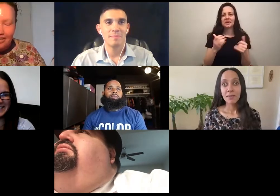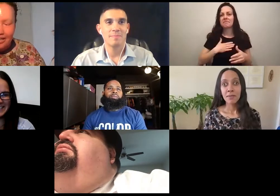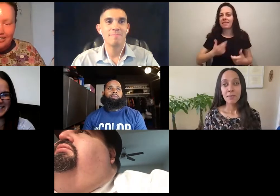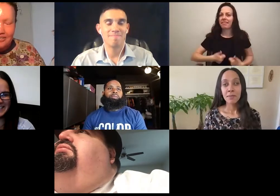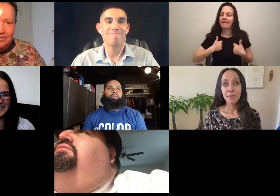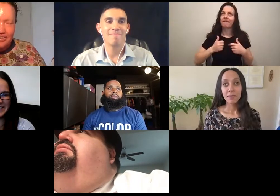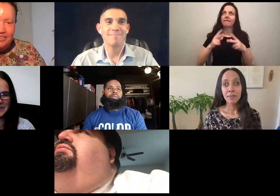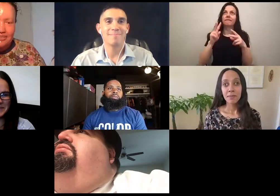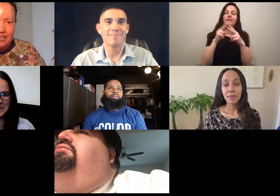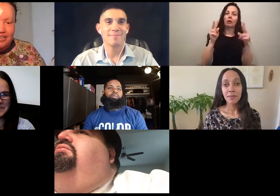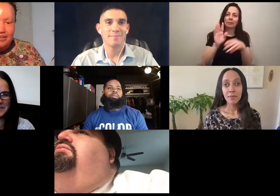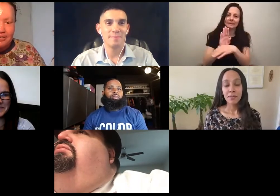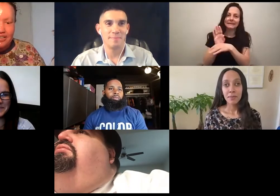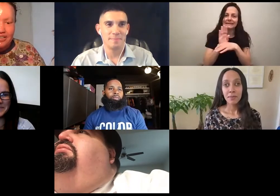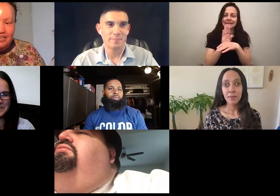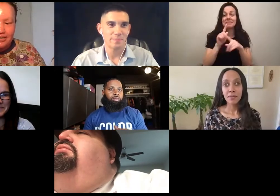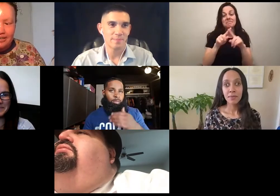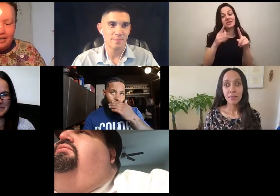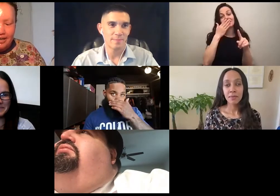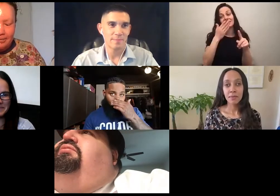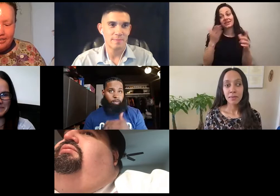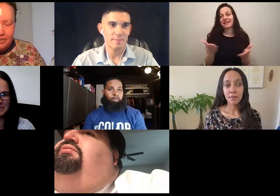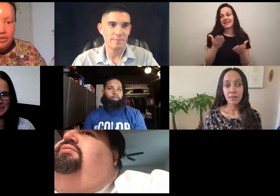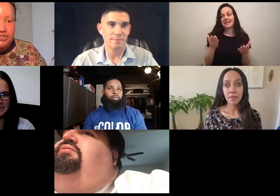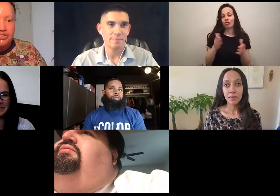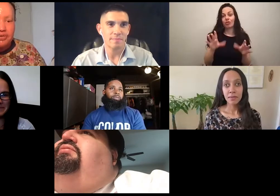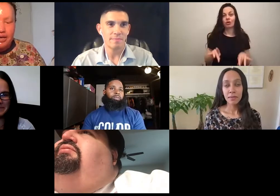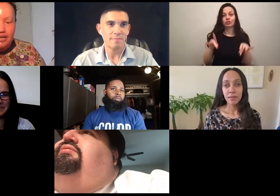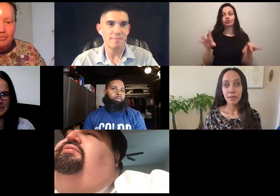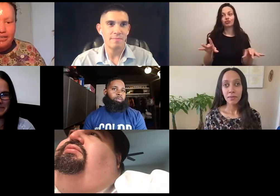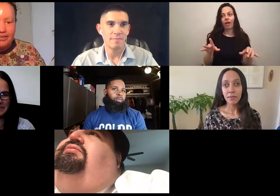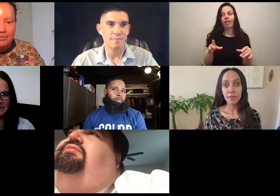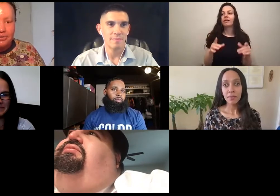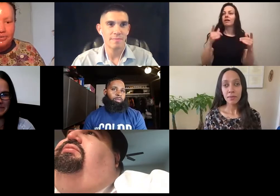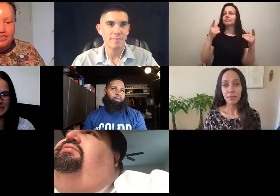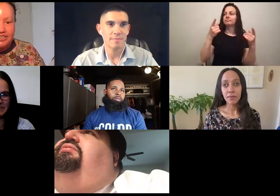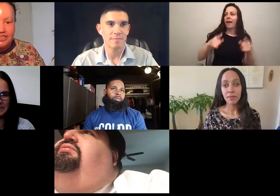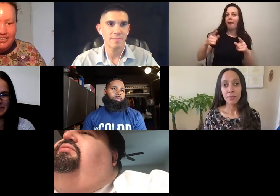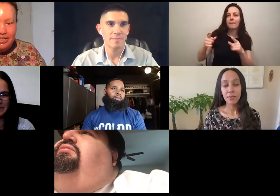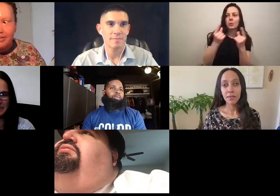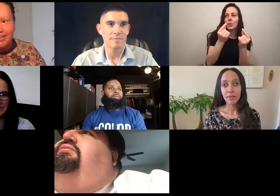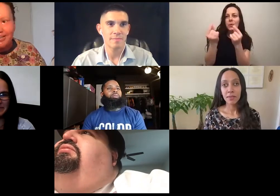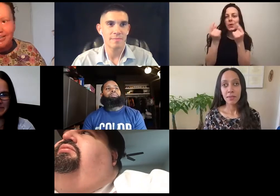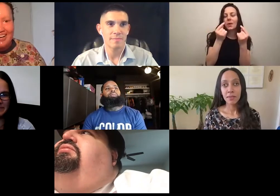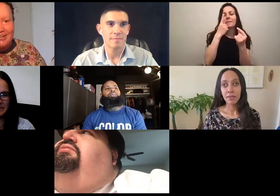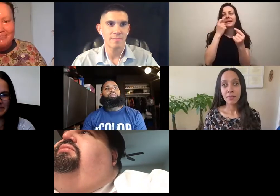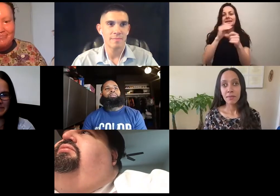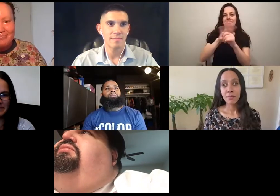busy, and it's good that things are picking up here as we emerge from the pandemic, although we're still in the